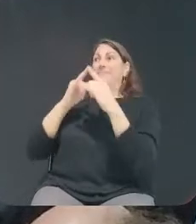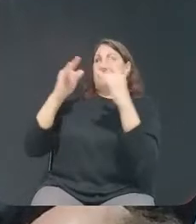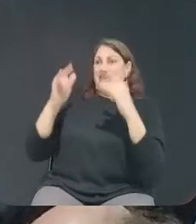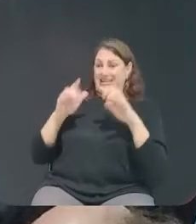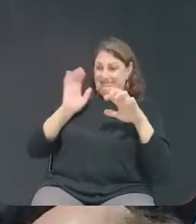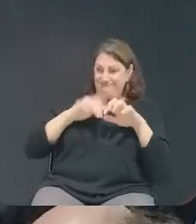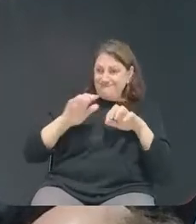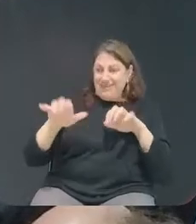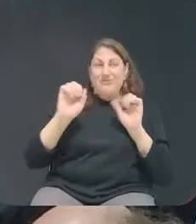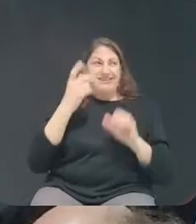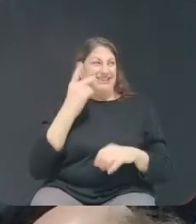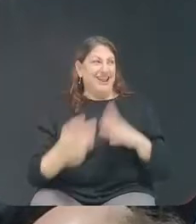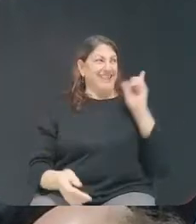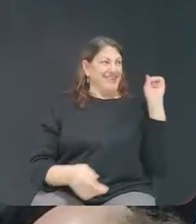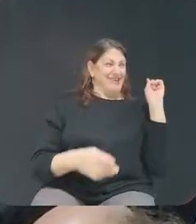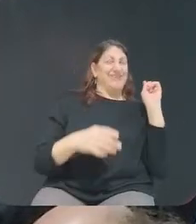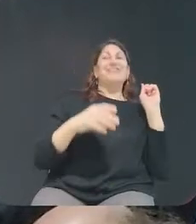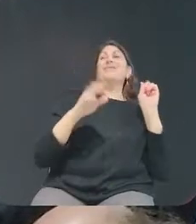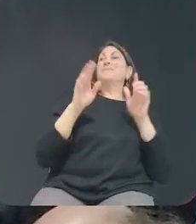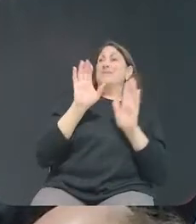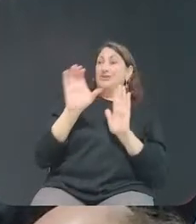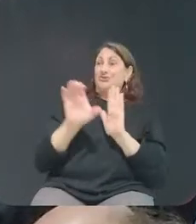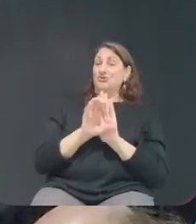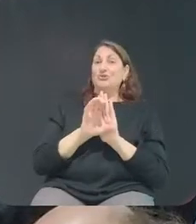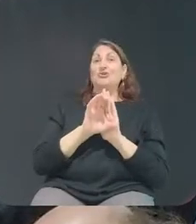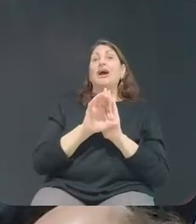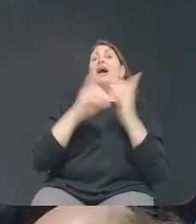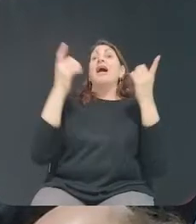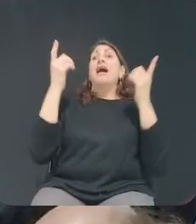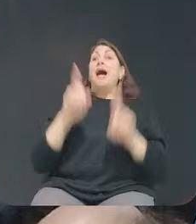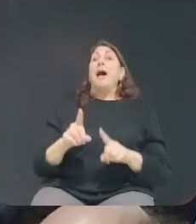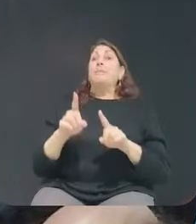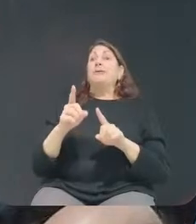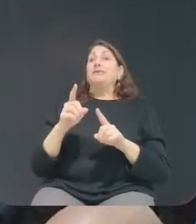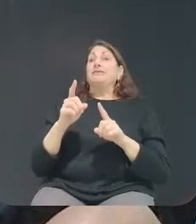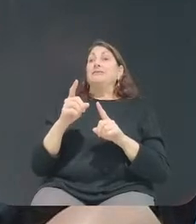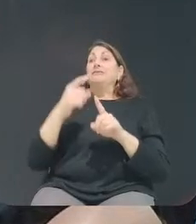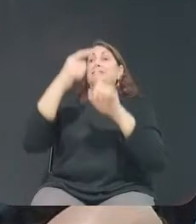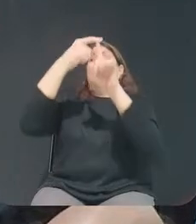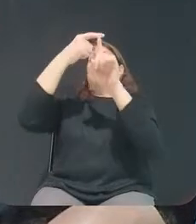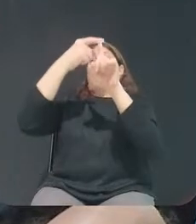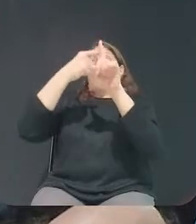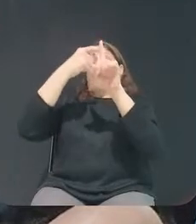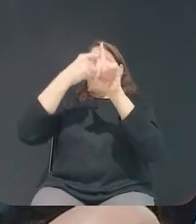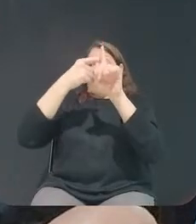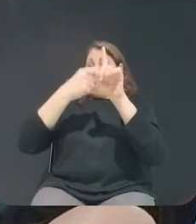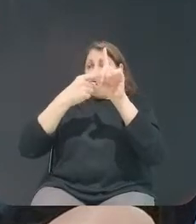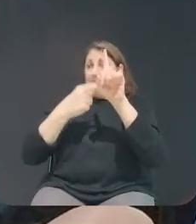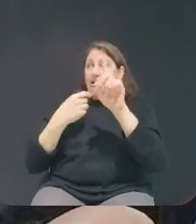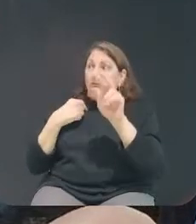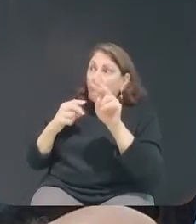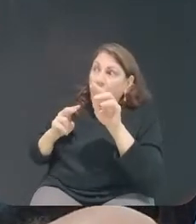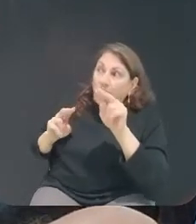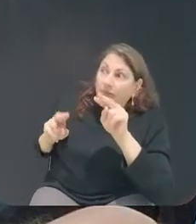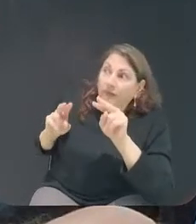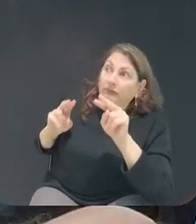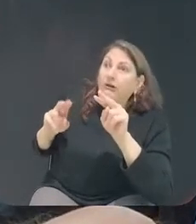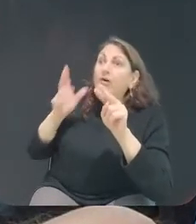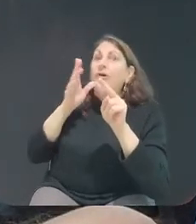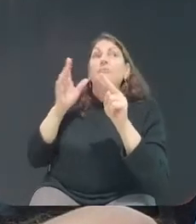As fall and winter approached, some residents petitioned the city for permission to reinforce their tents against the coming cold and wet